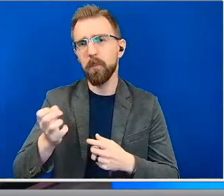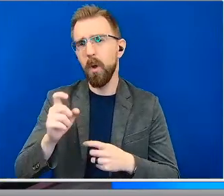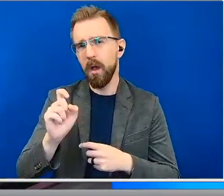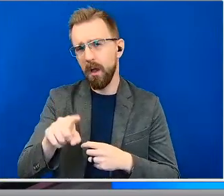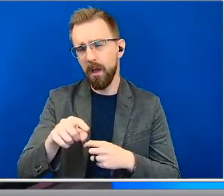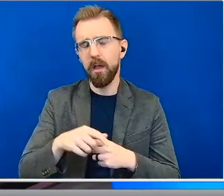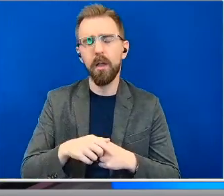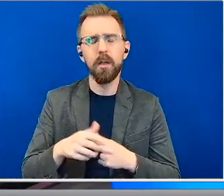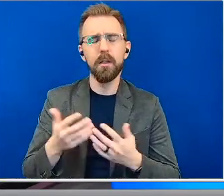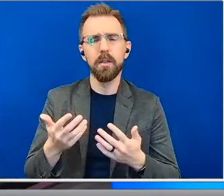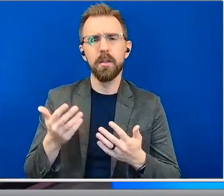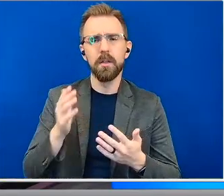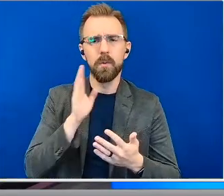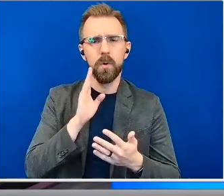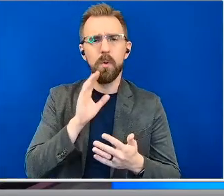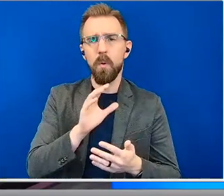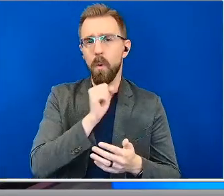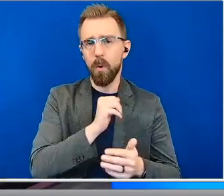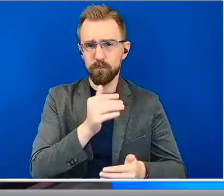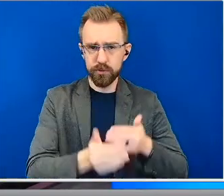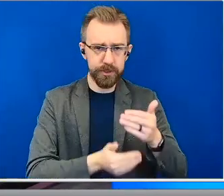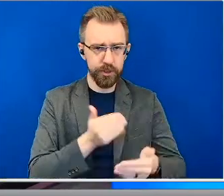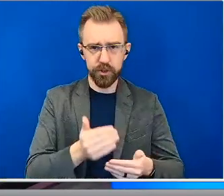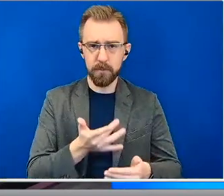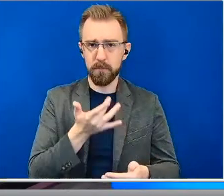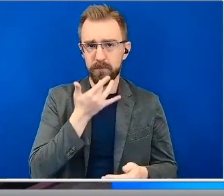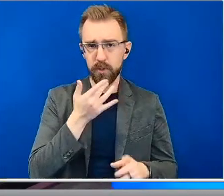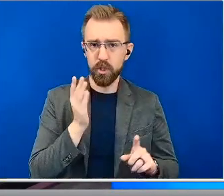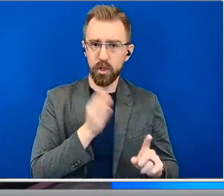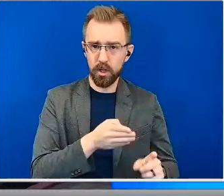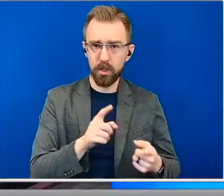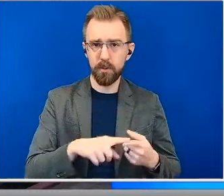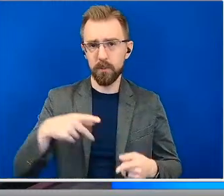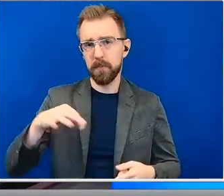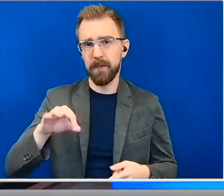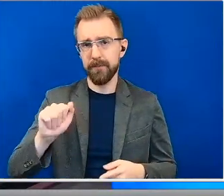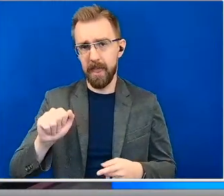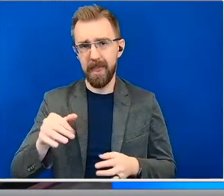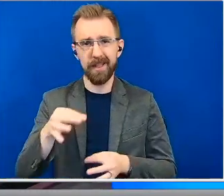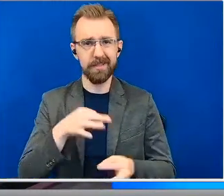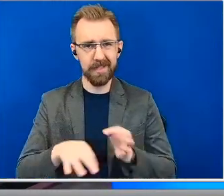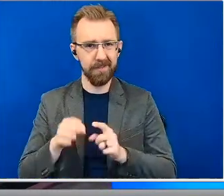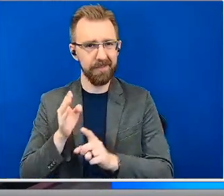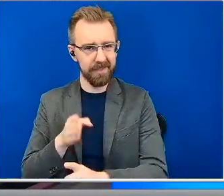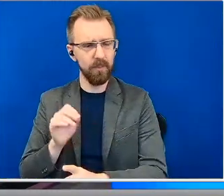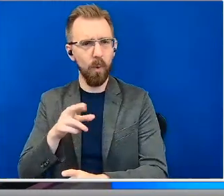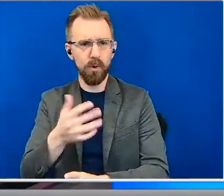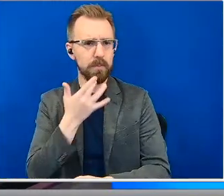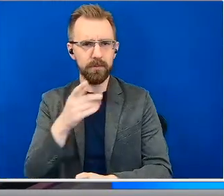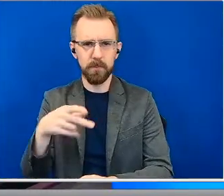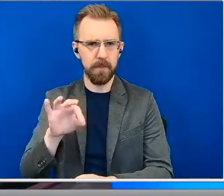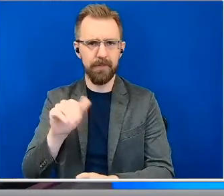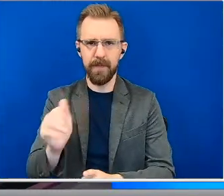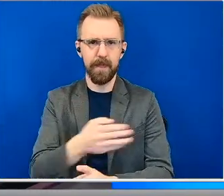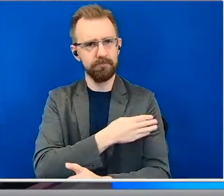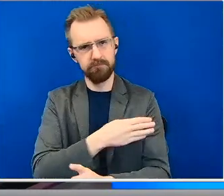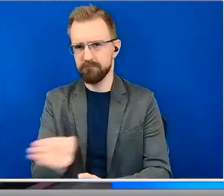old procedure ever be preferred to pulsed field ablation? Or do you prefer pulsed field ablation to every